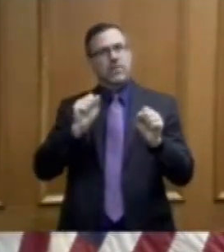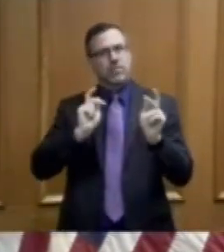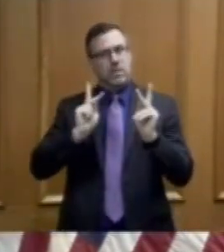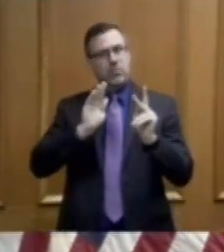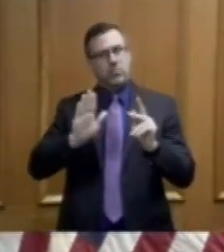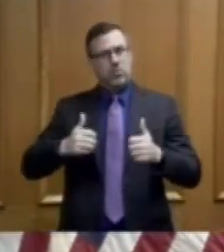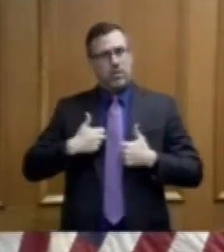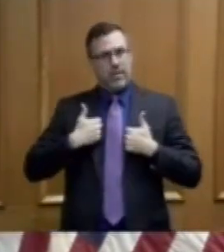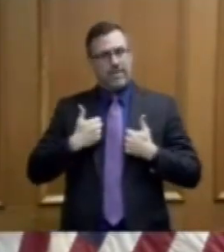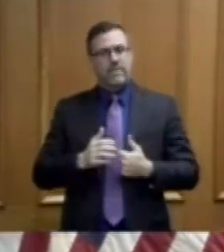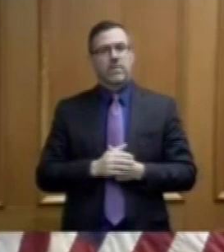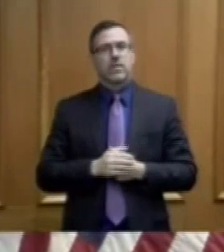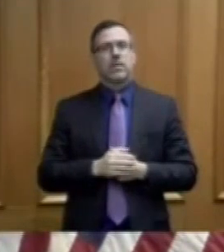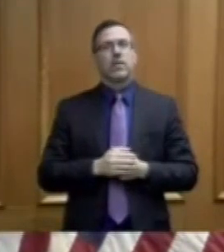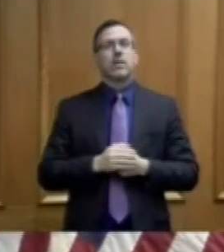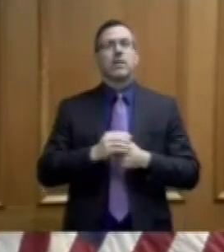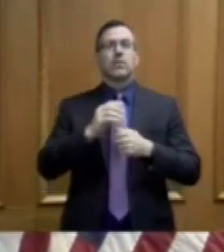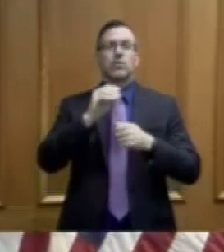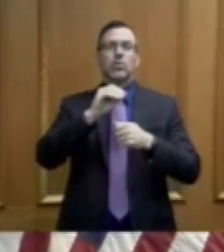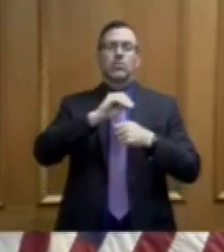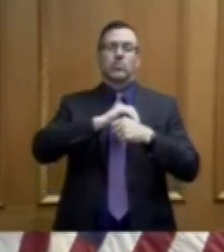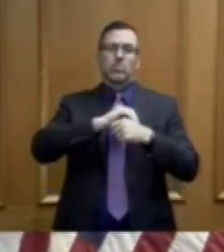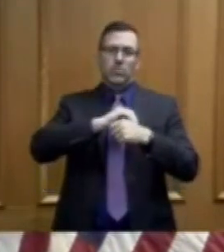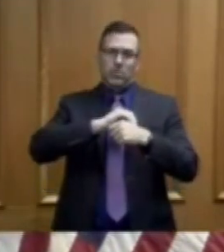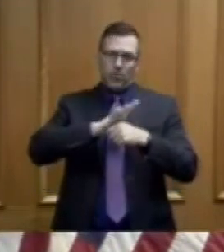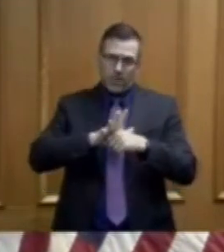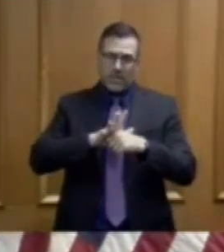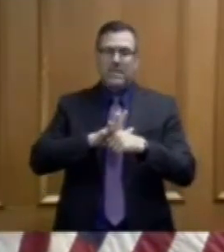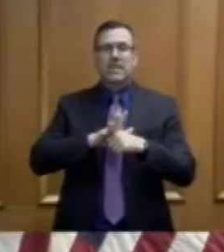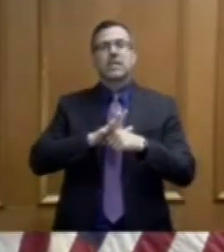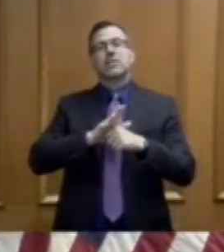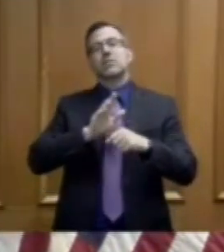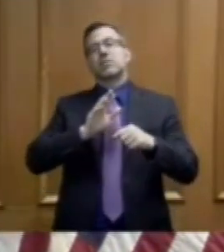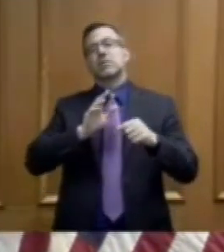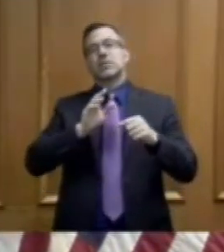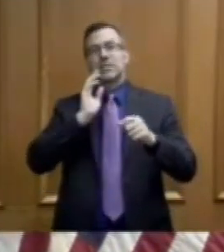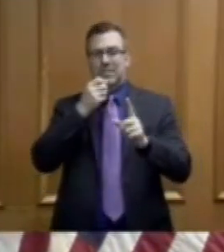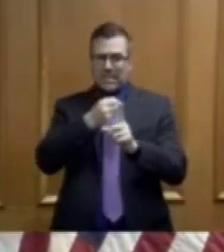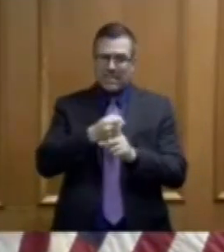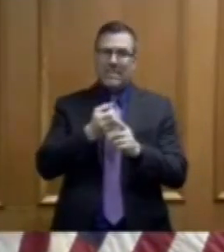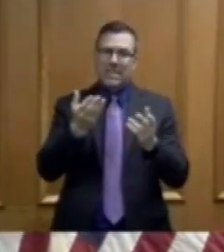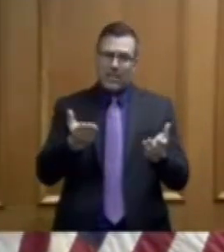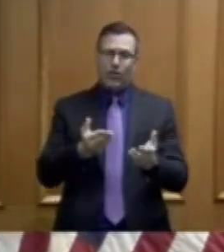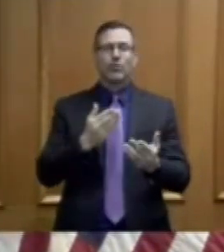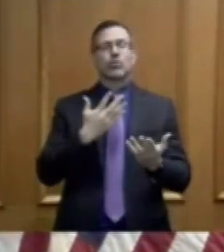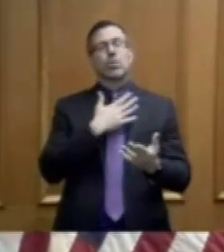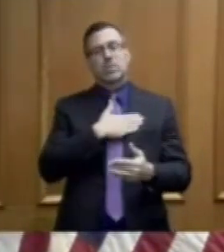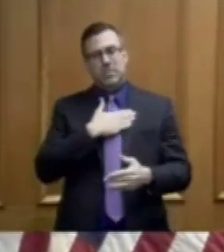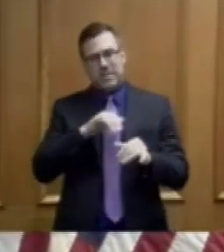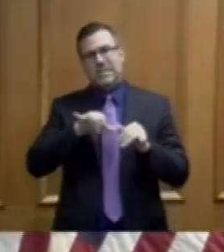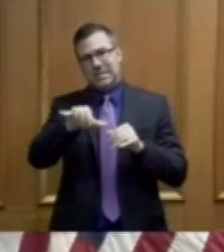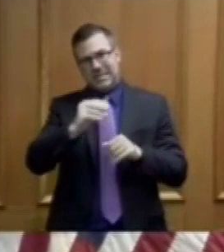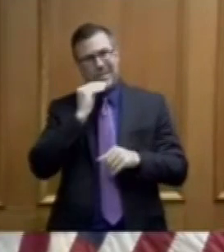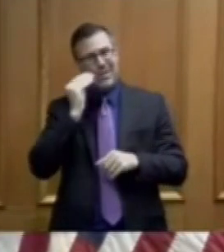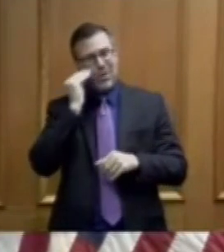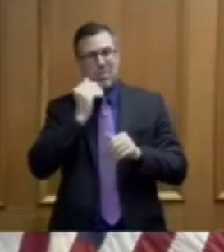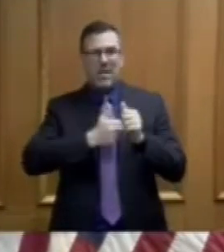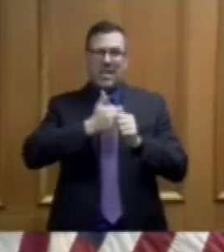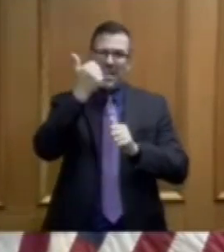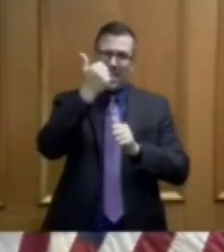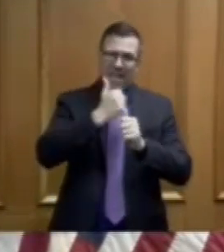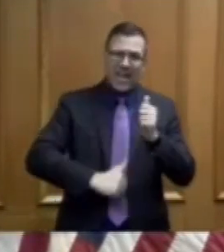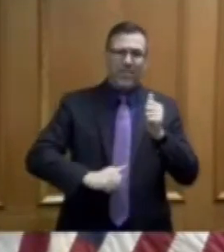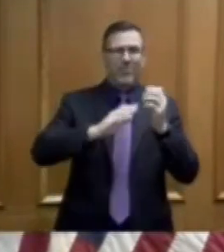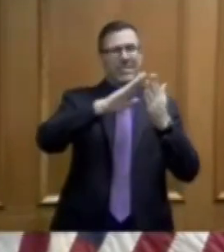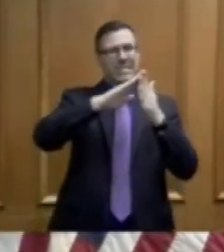COVID-19, heroes stay at home. We need Tennesseans to do that in every corner, in every